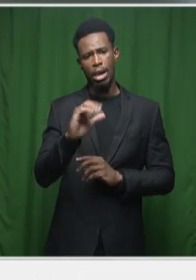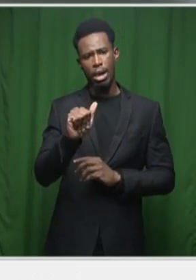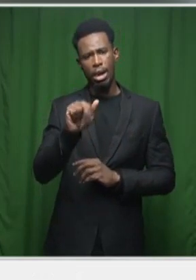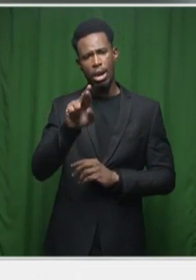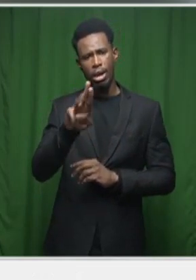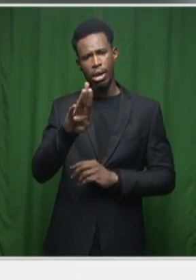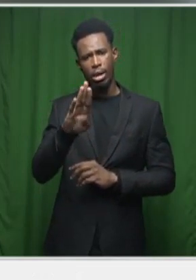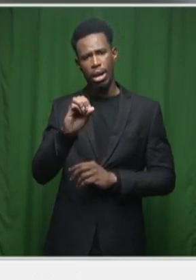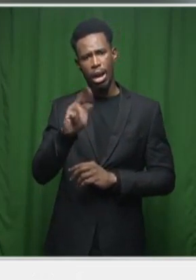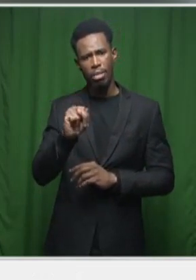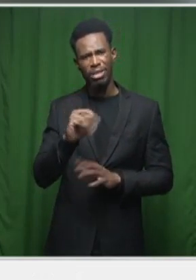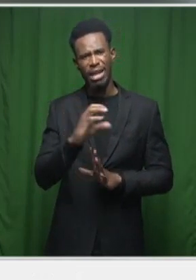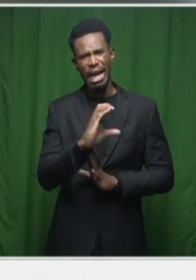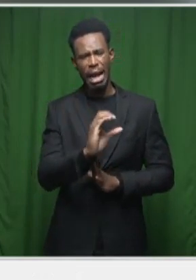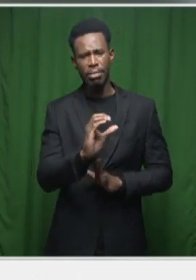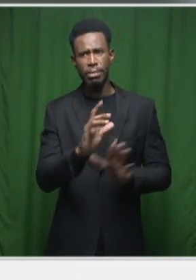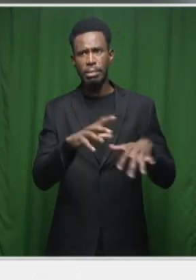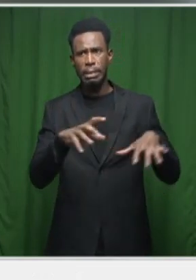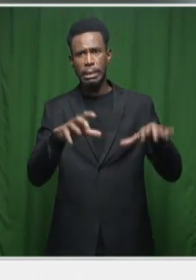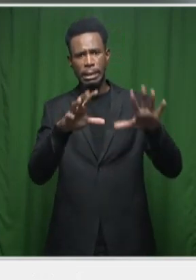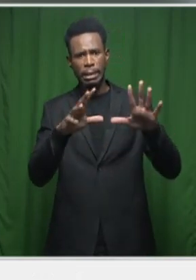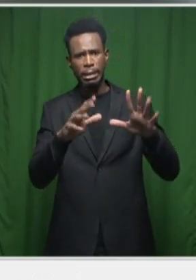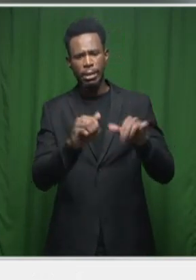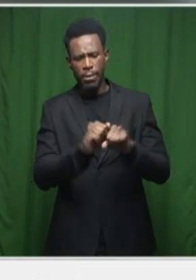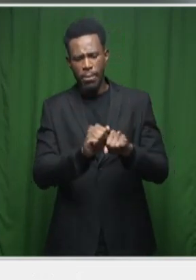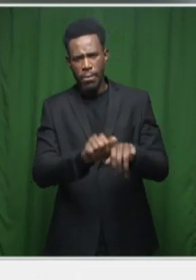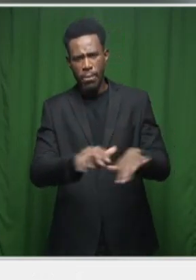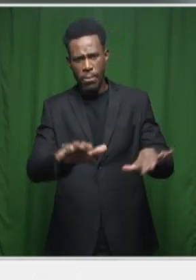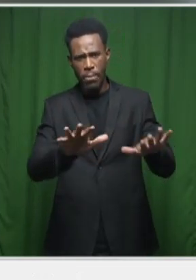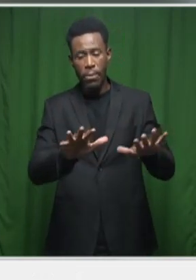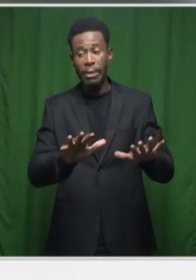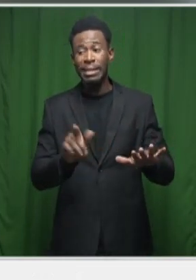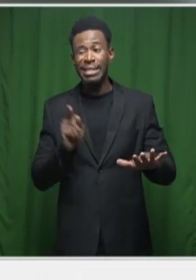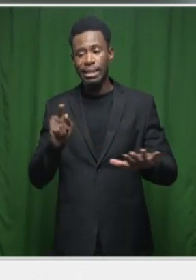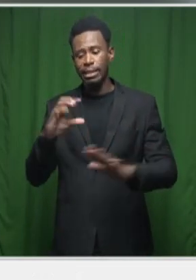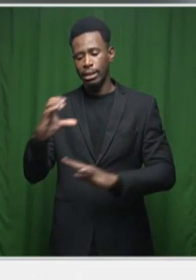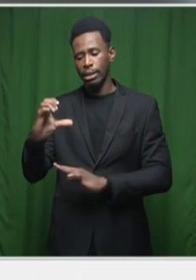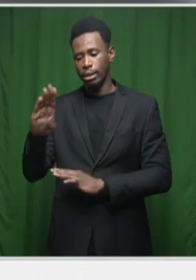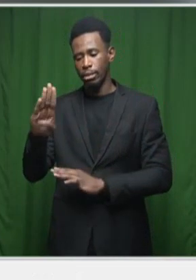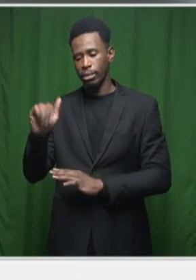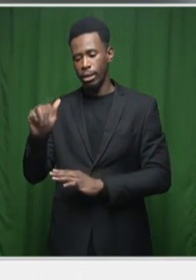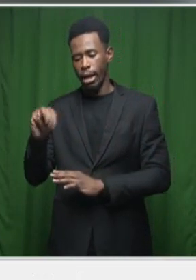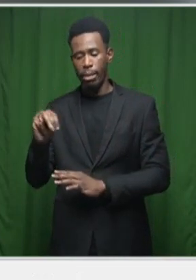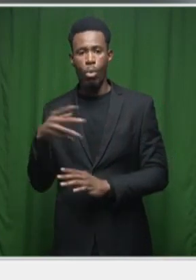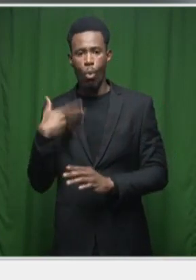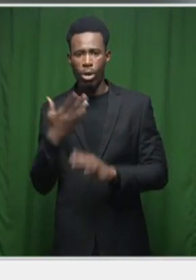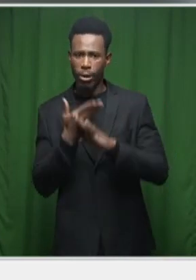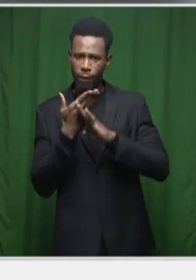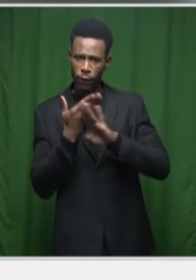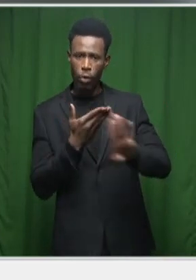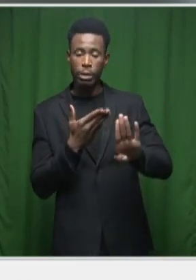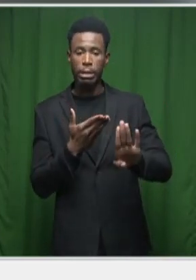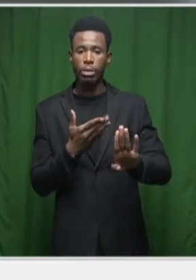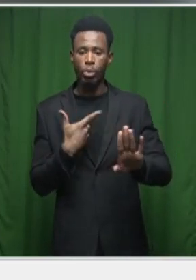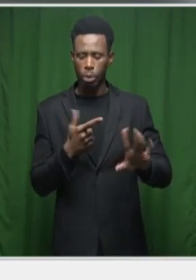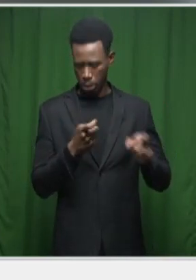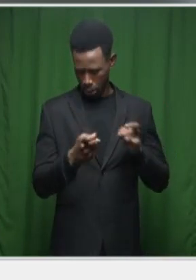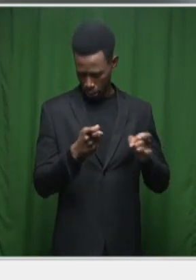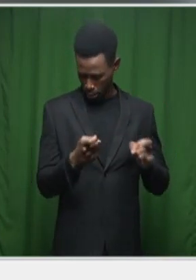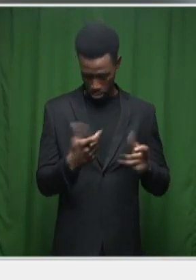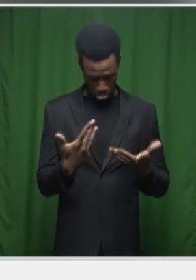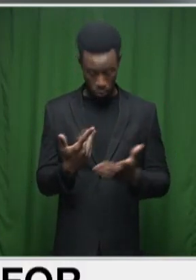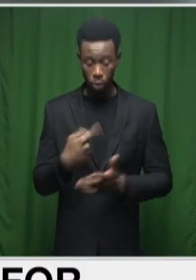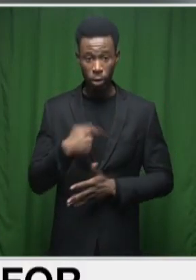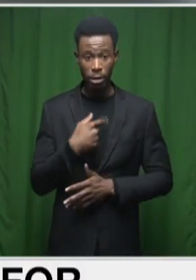what CBAM is trying to do is to avoid carbon leakage, right? So, but looking in the African context, so we start to see that in South